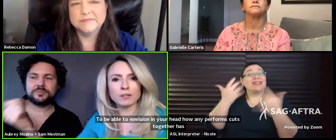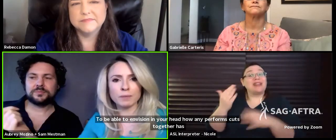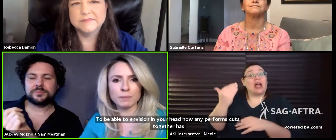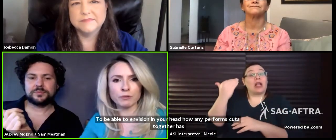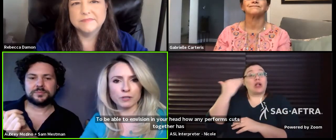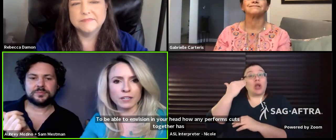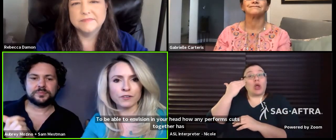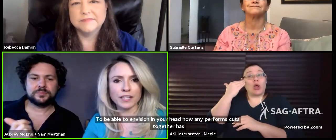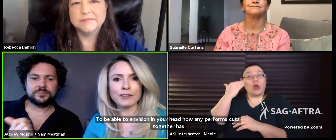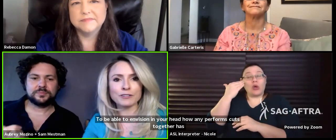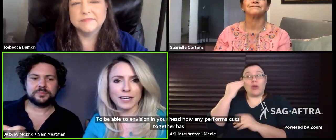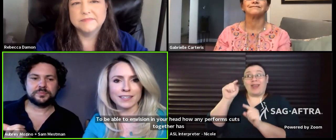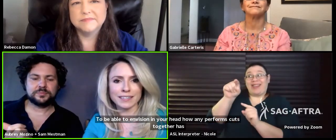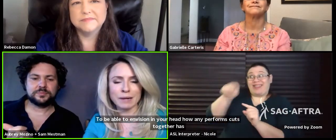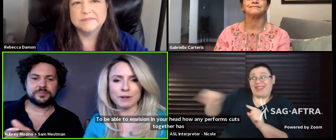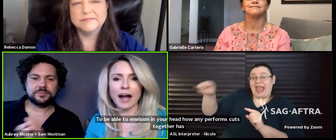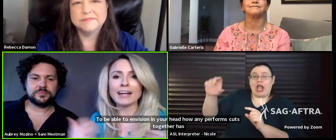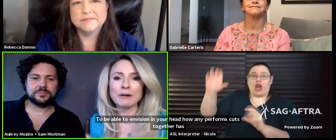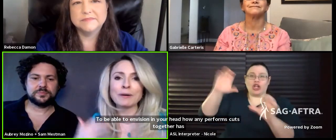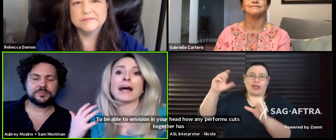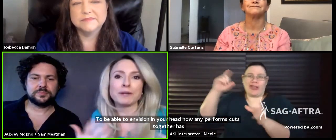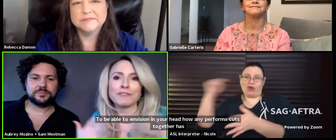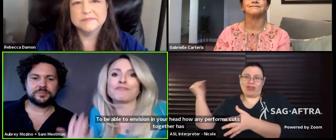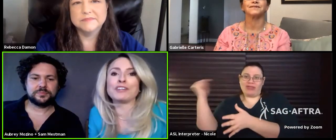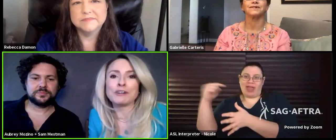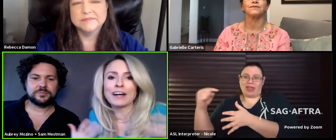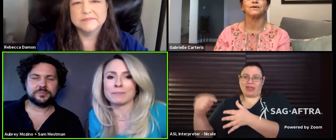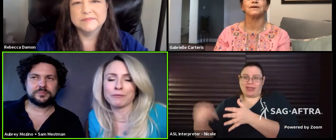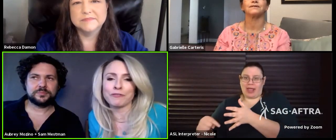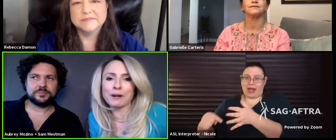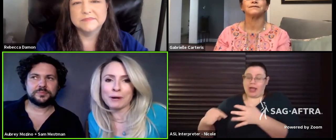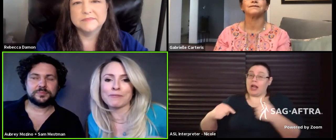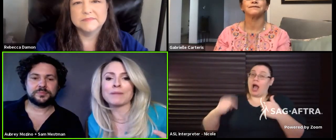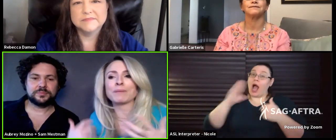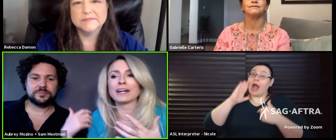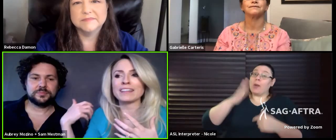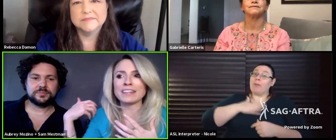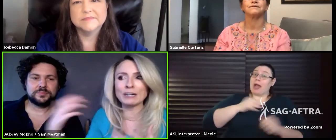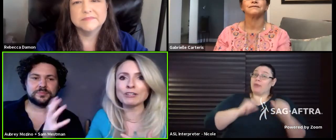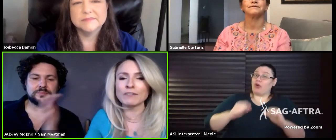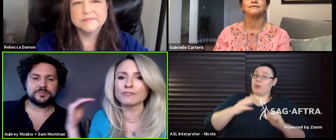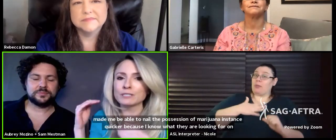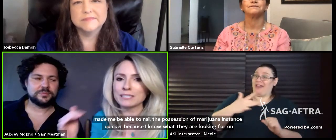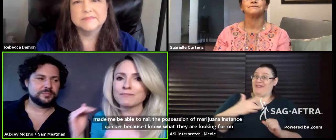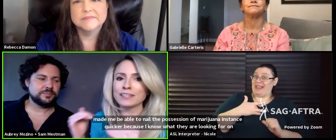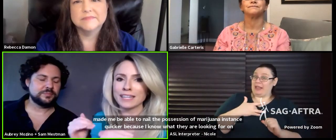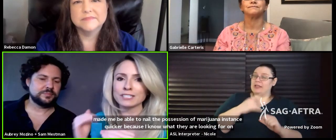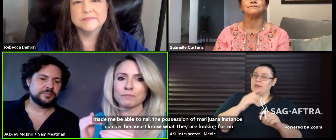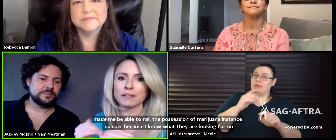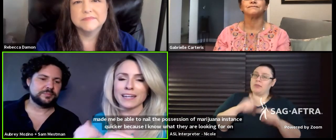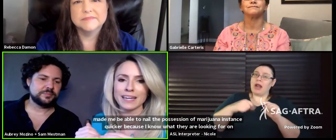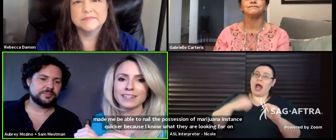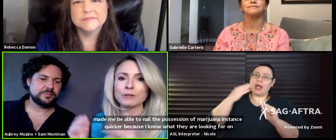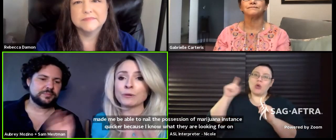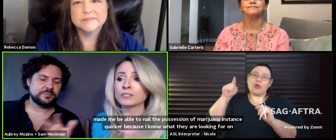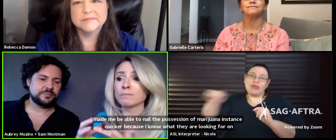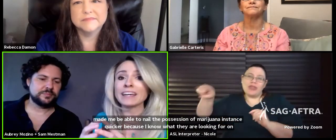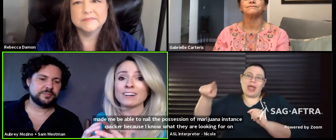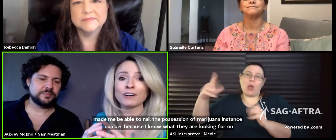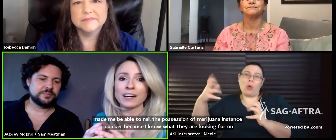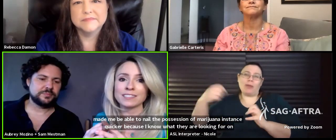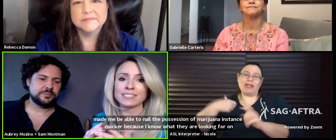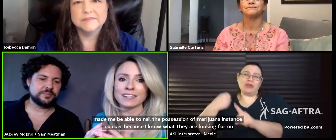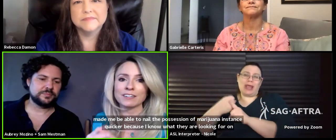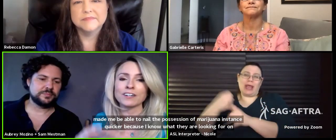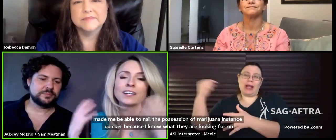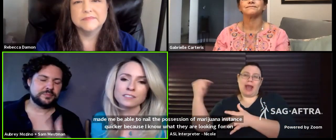what the other people are looking for on the other side of the camera. I know what I want to feel as a performer, right? But they're looking for specific things for me to hit in order to make